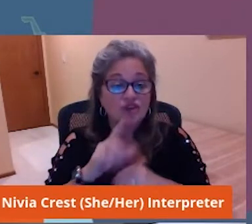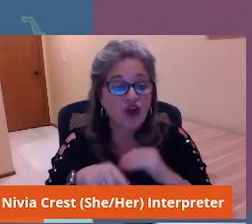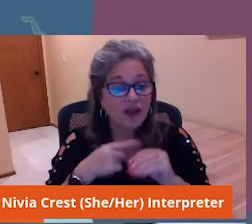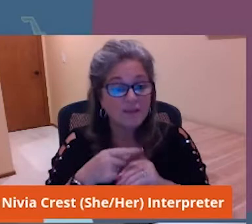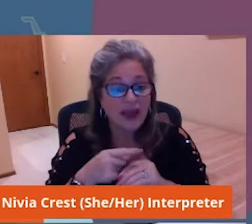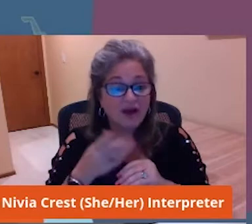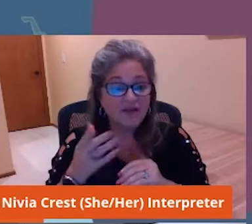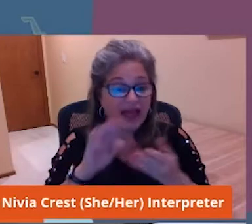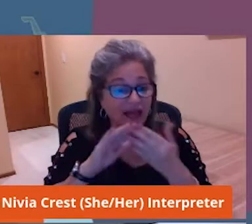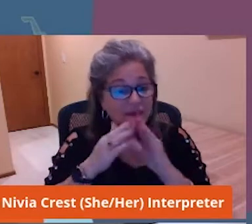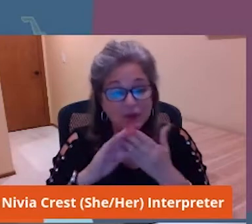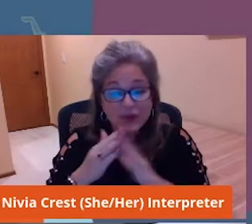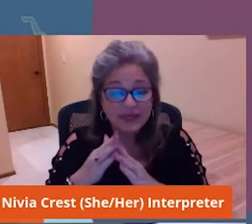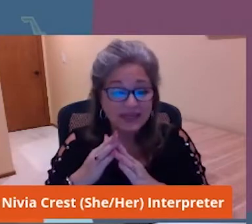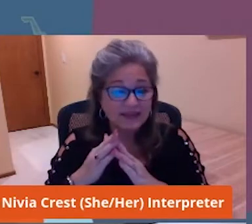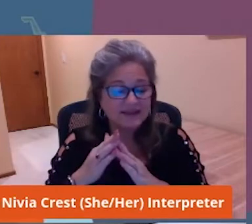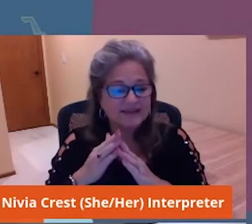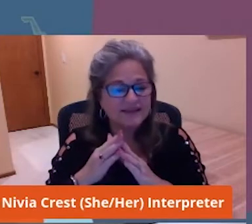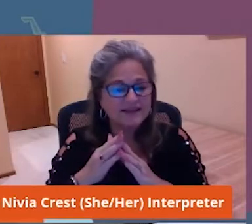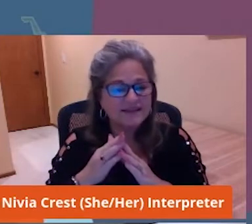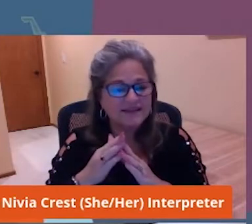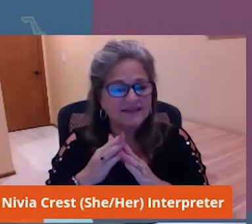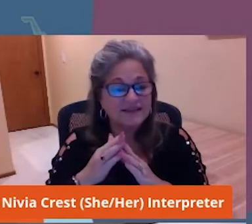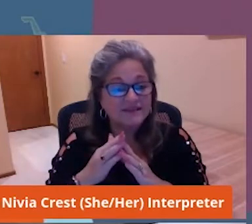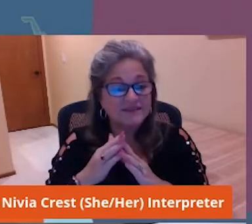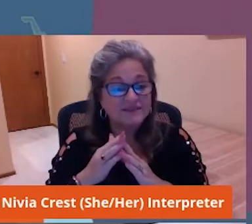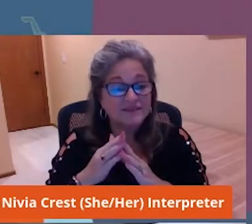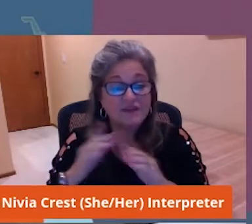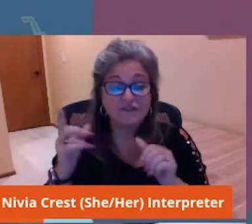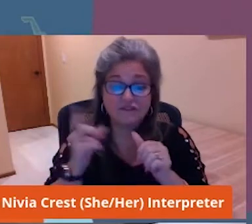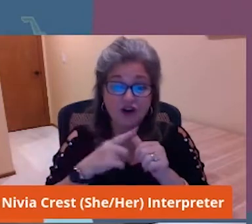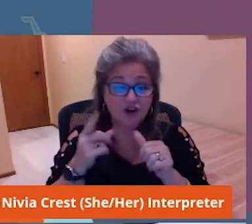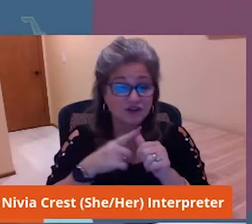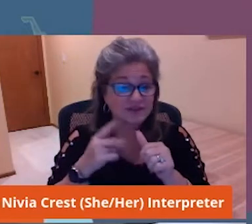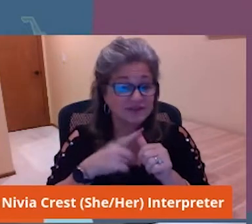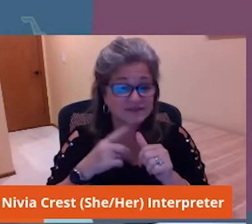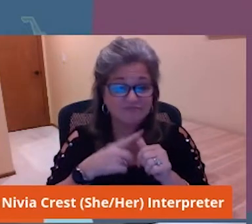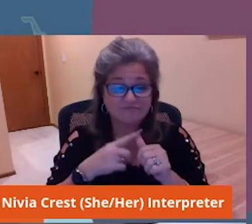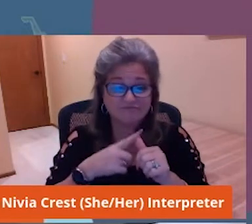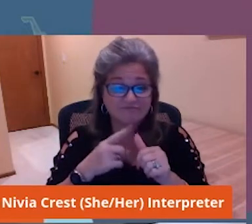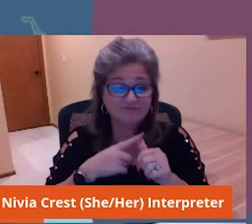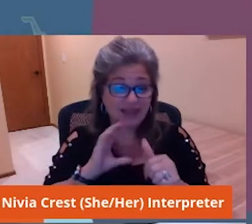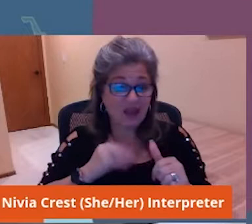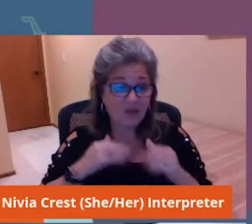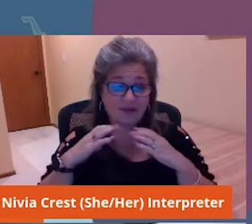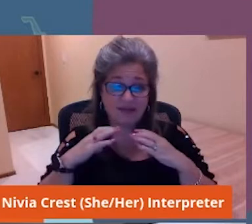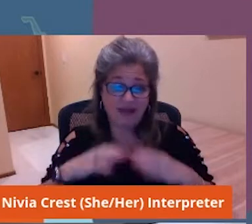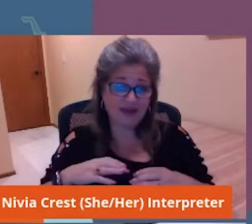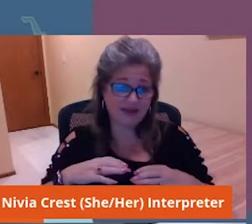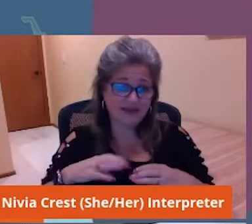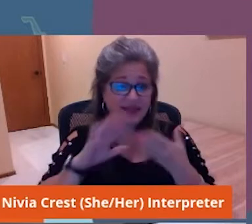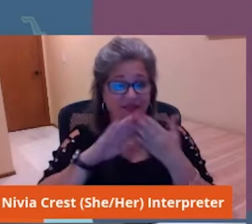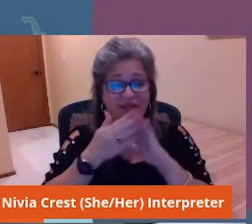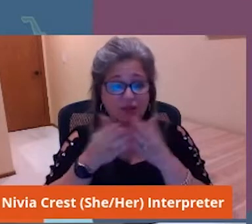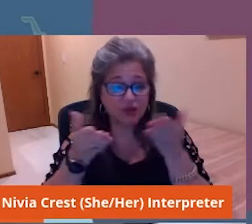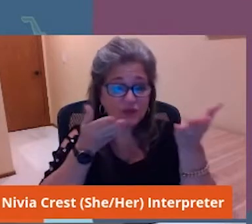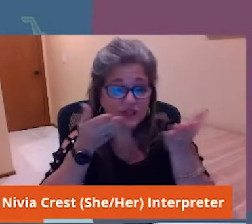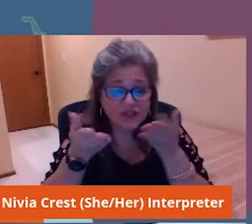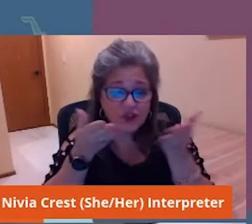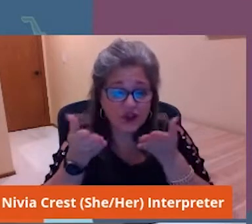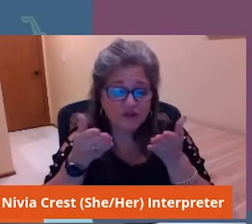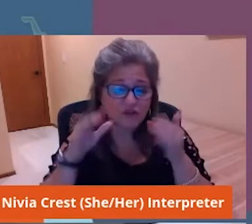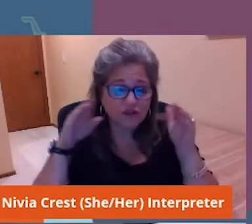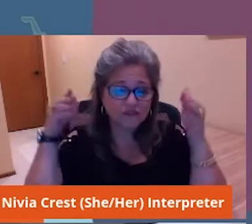that community feel, which is, you know, first and foremost, our clients and the communities we serve, who are at the center